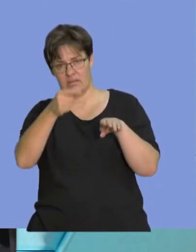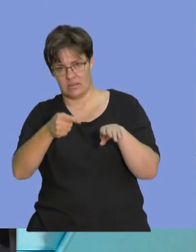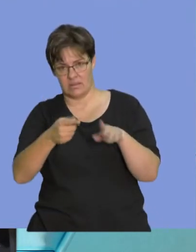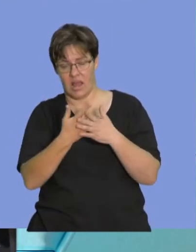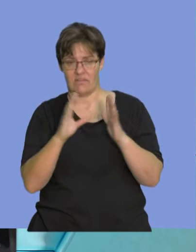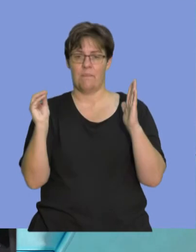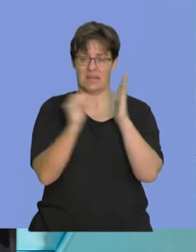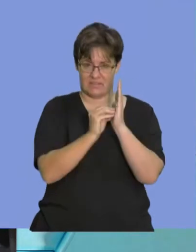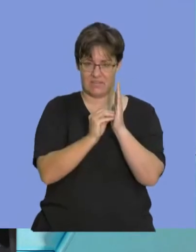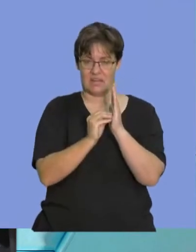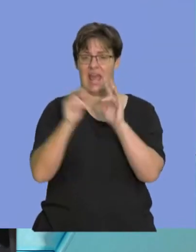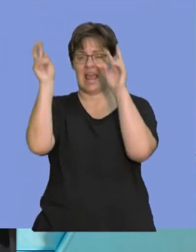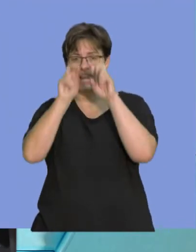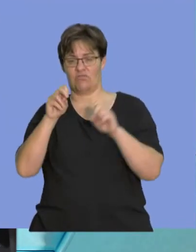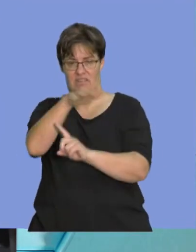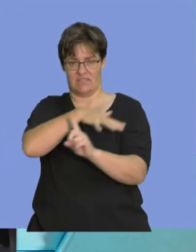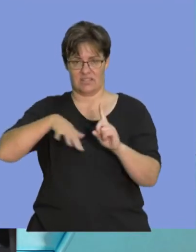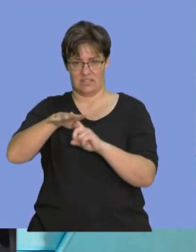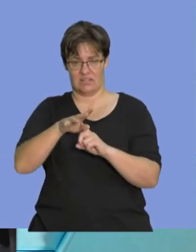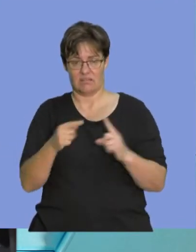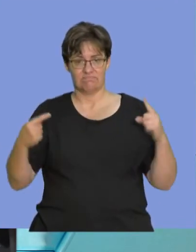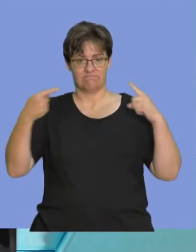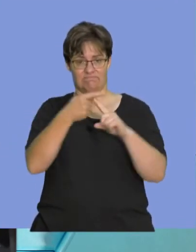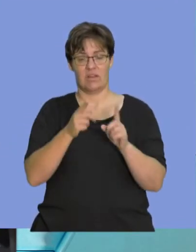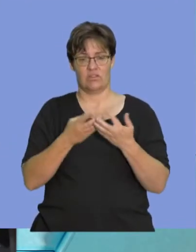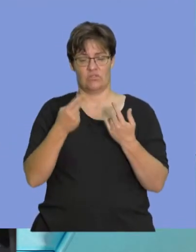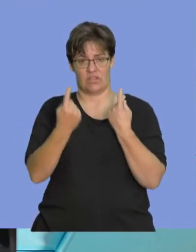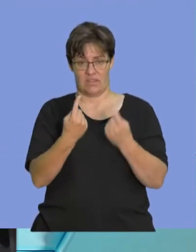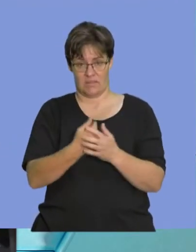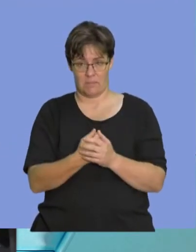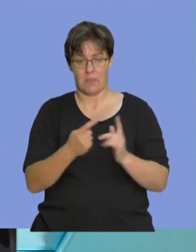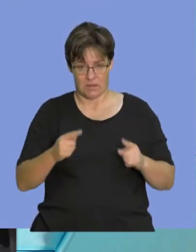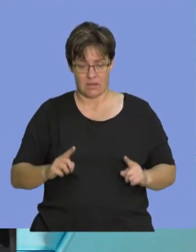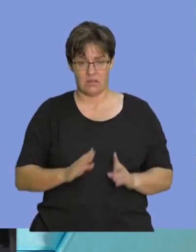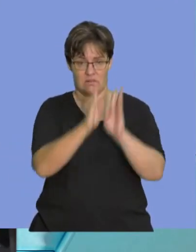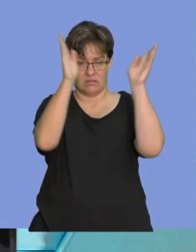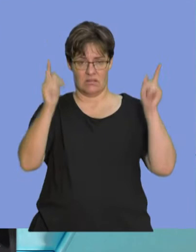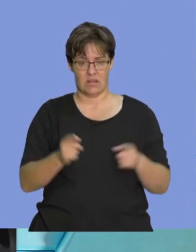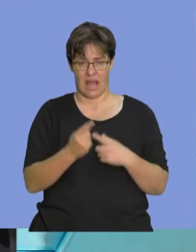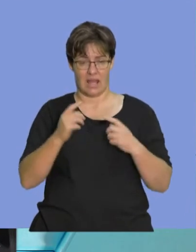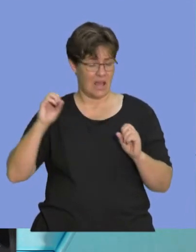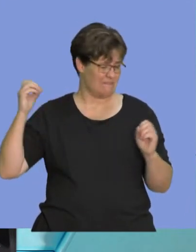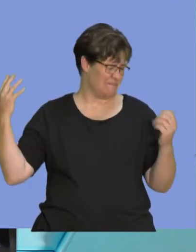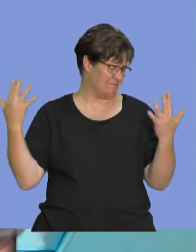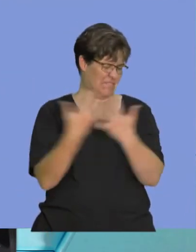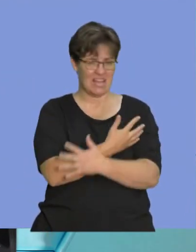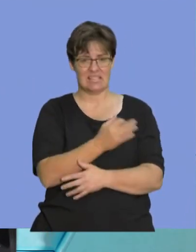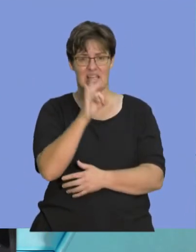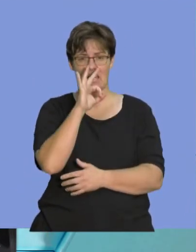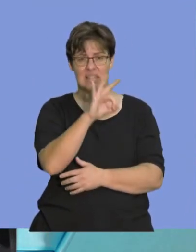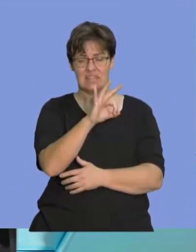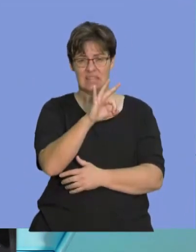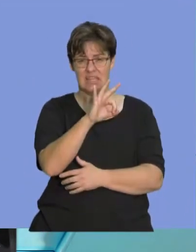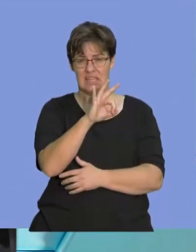creates both a magnetic and an electric field that are perpendicular to each other, okay, which moves at a speed of light, which is